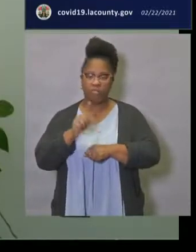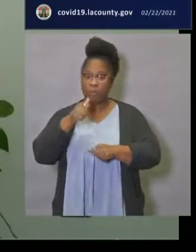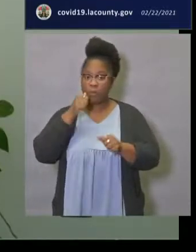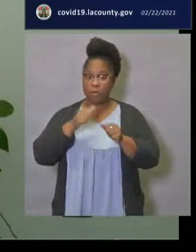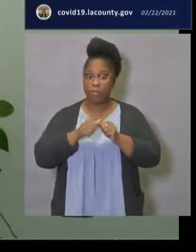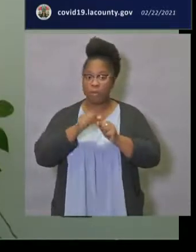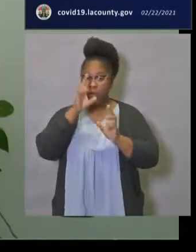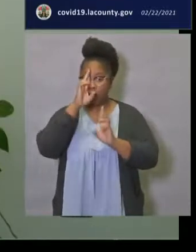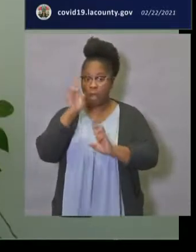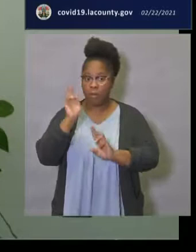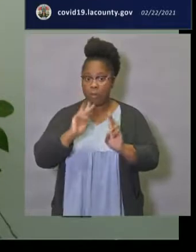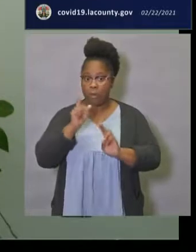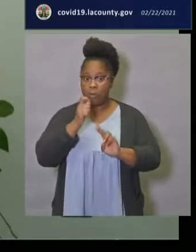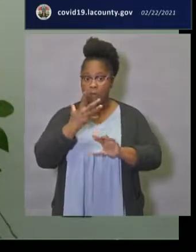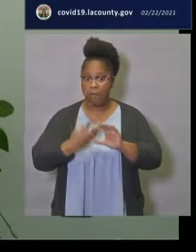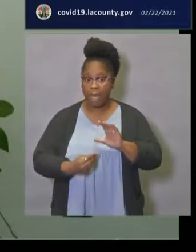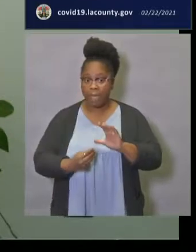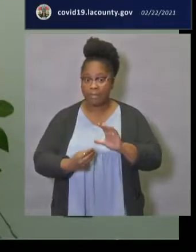of silence.